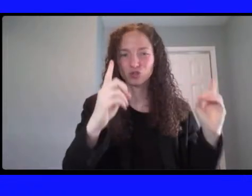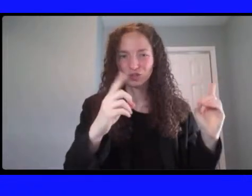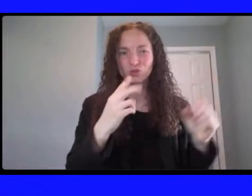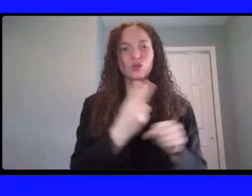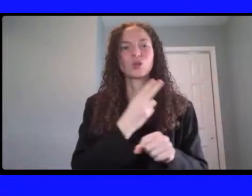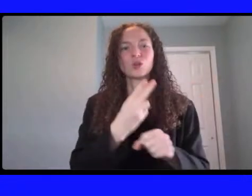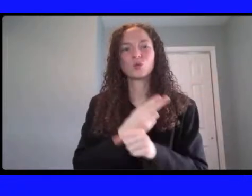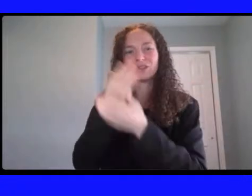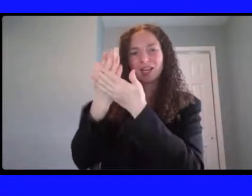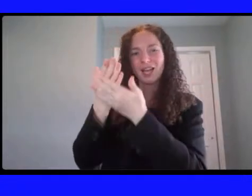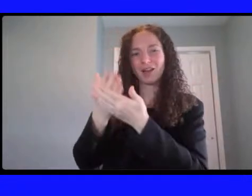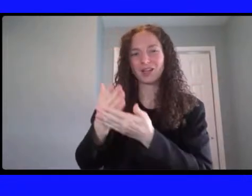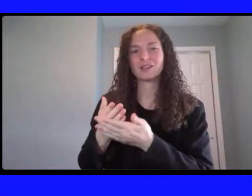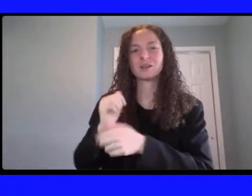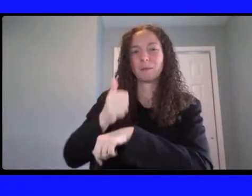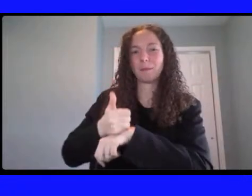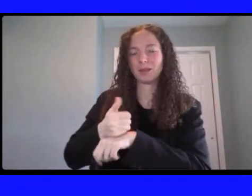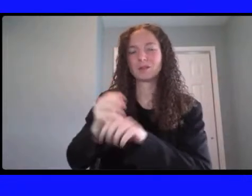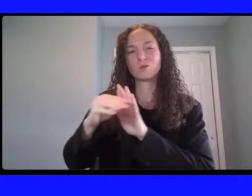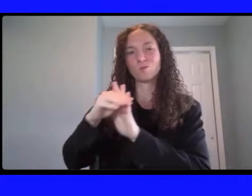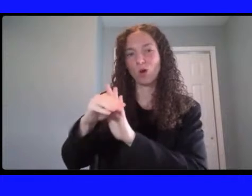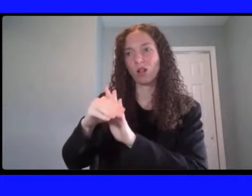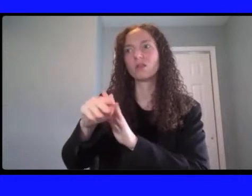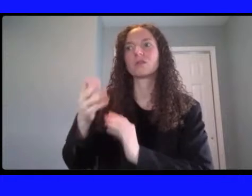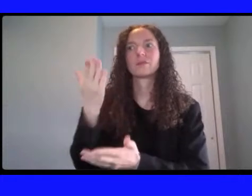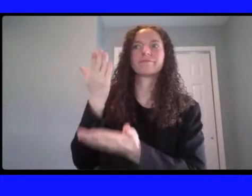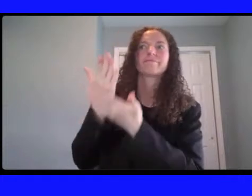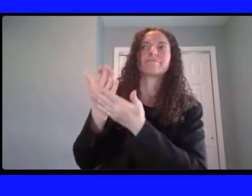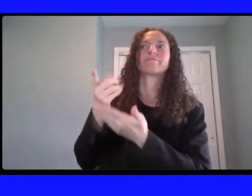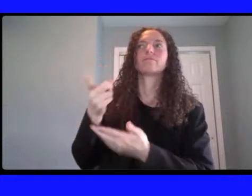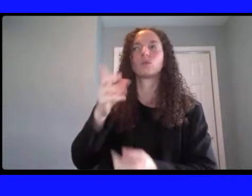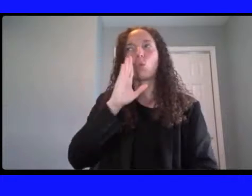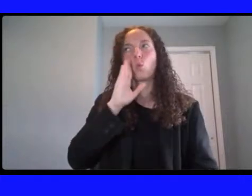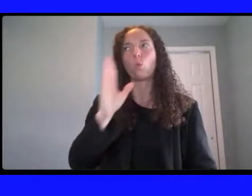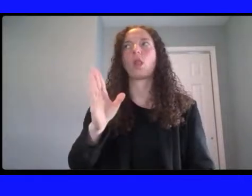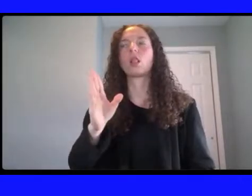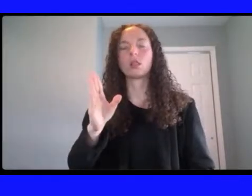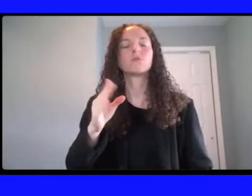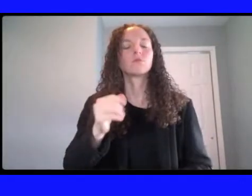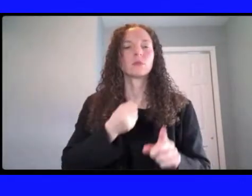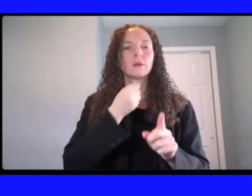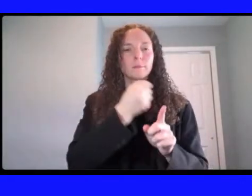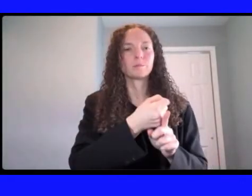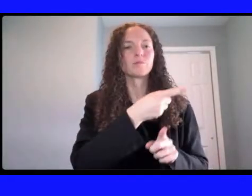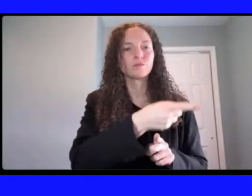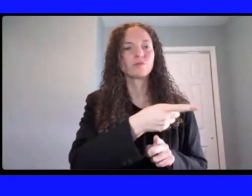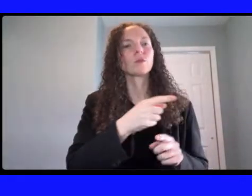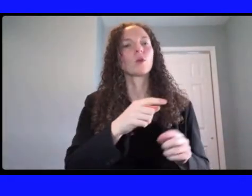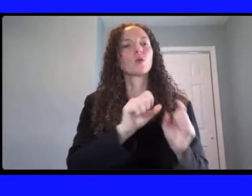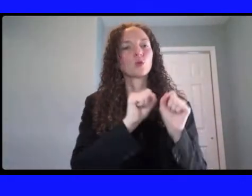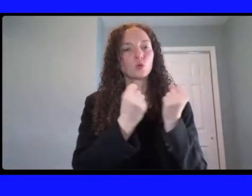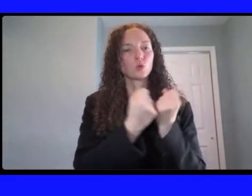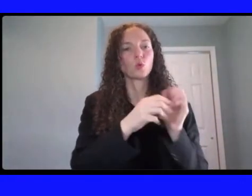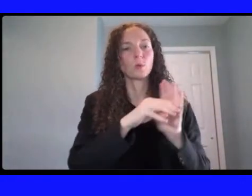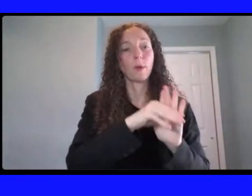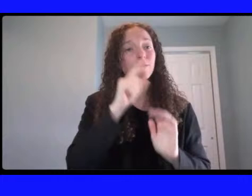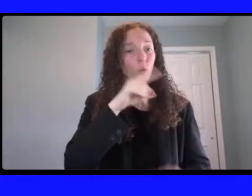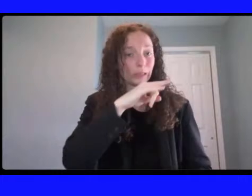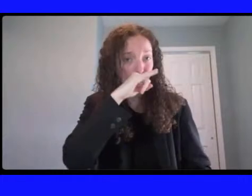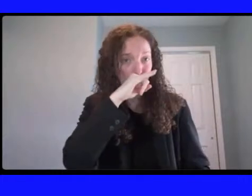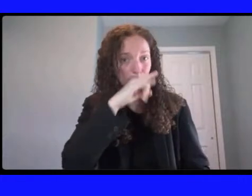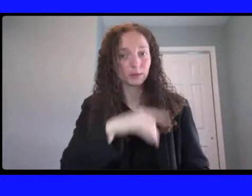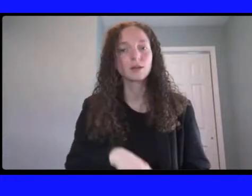limited availability, but also because pregnant moms and moms with young babies, a depressed mother with a young baby, they just